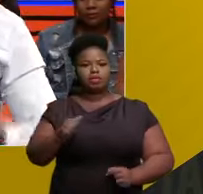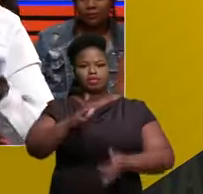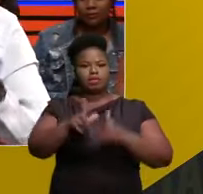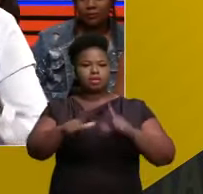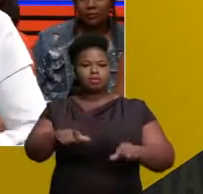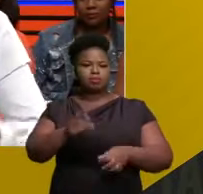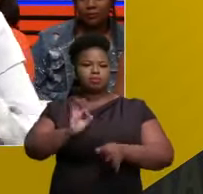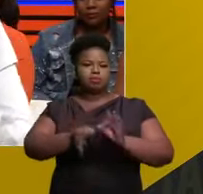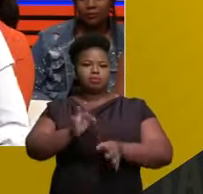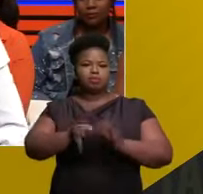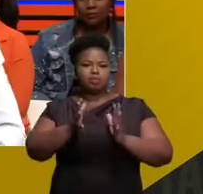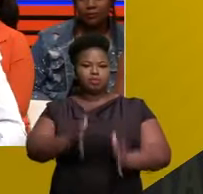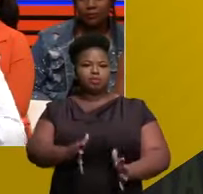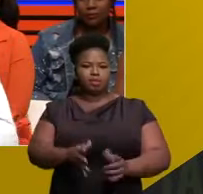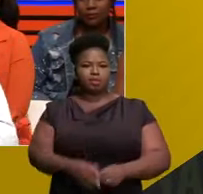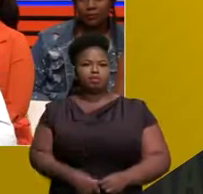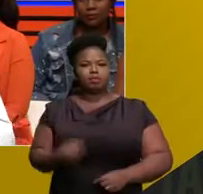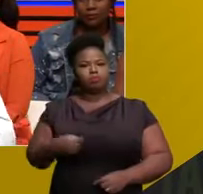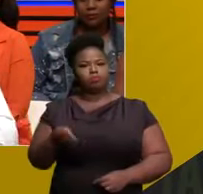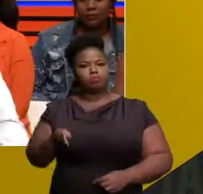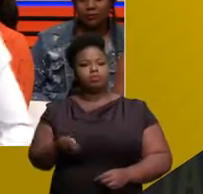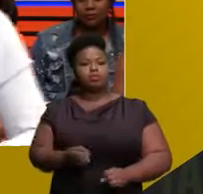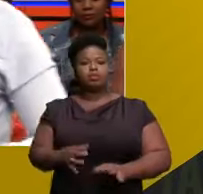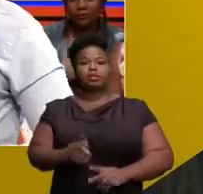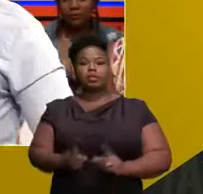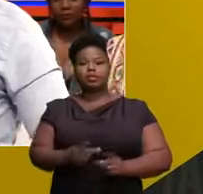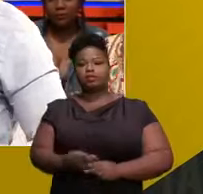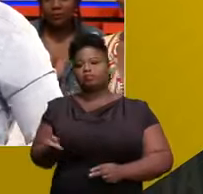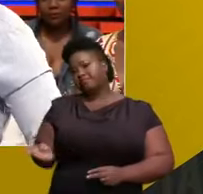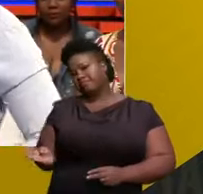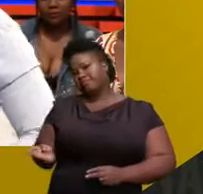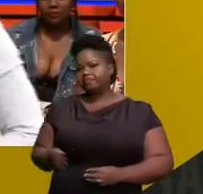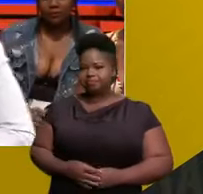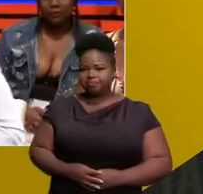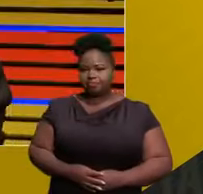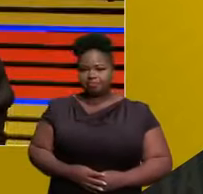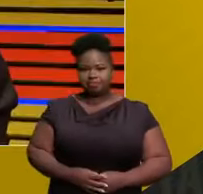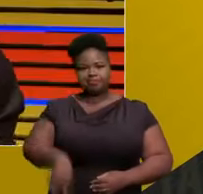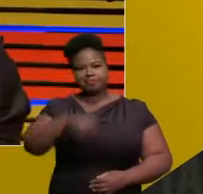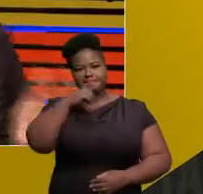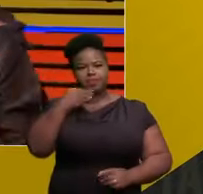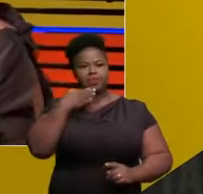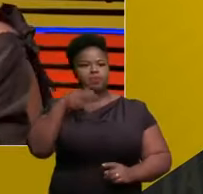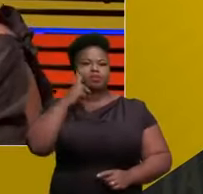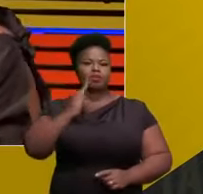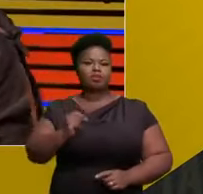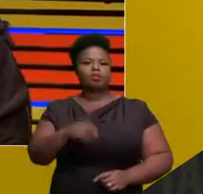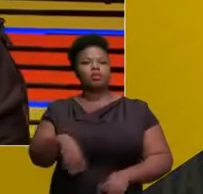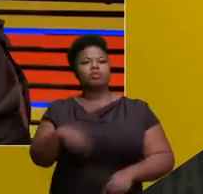Who is our sign interpreter as we start the show. But I'm having it. Togaz.